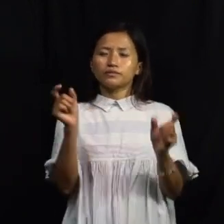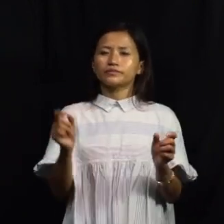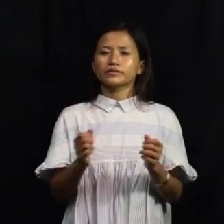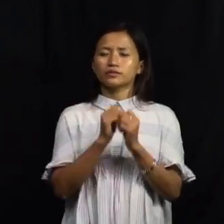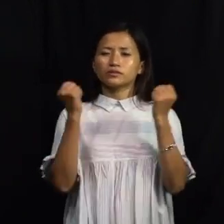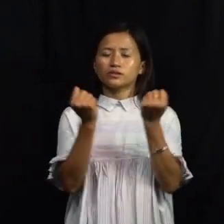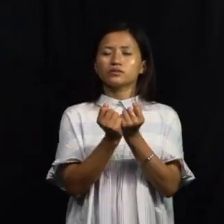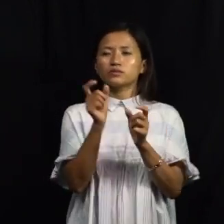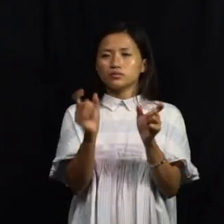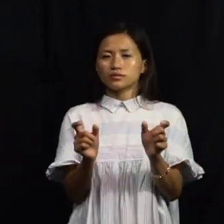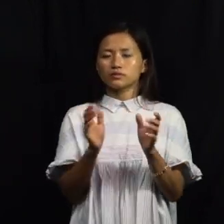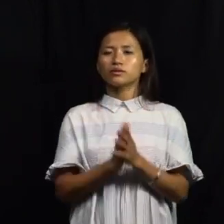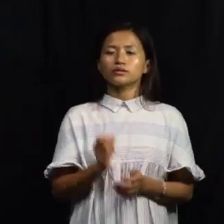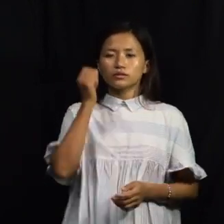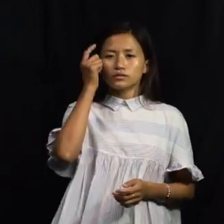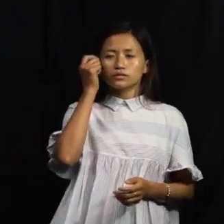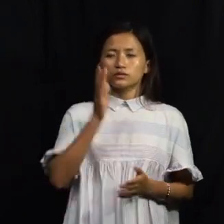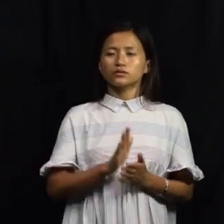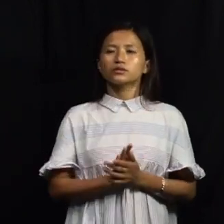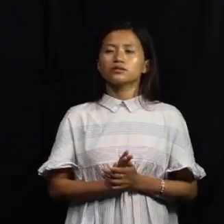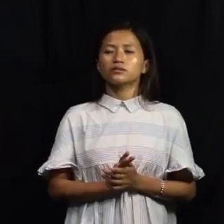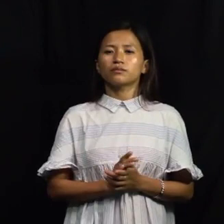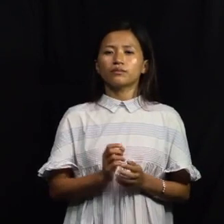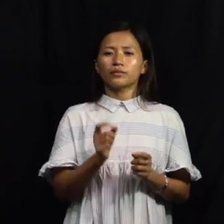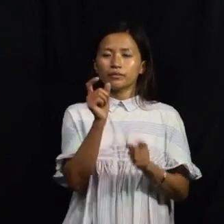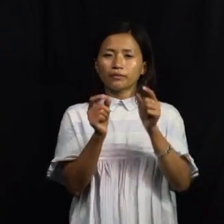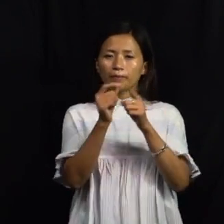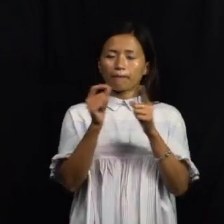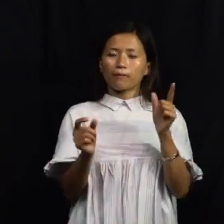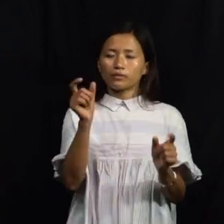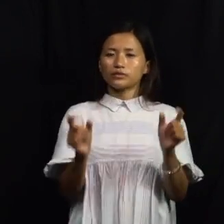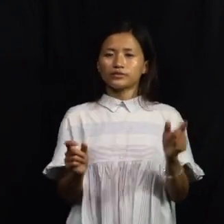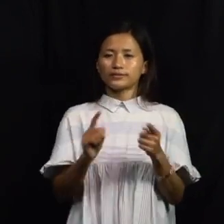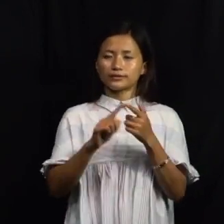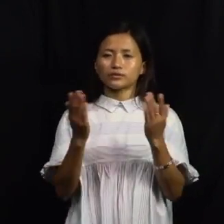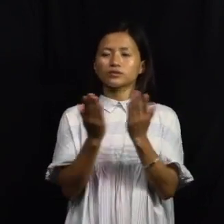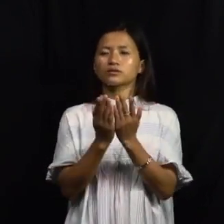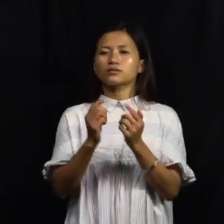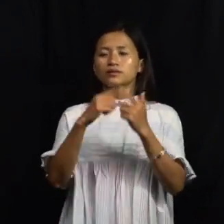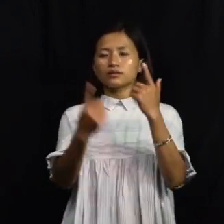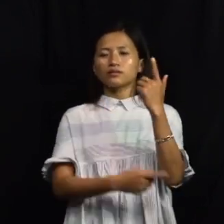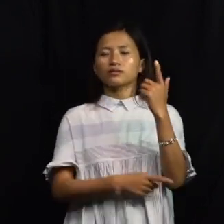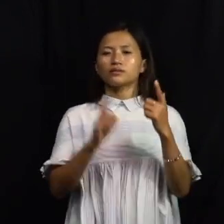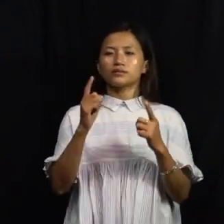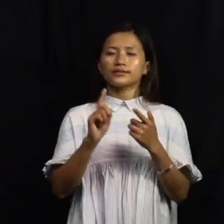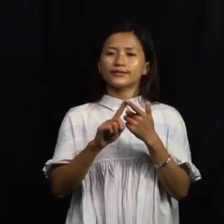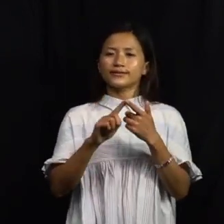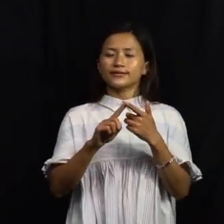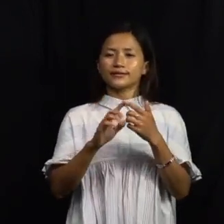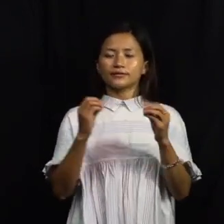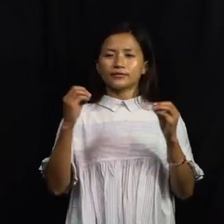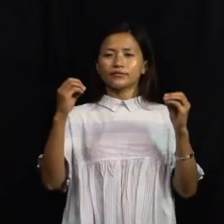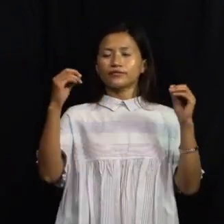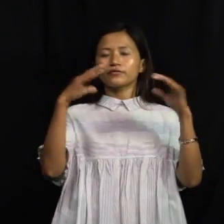is why we need to understand population in education also. Okay, the last one is environmental